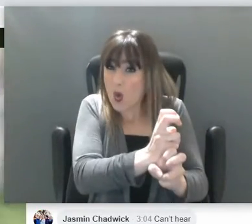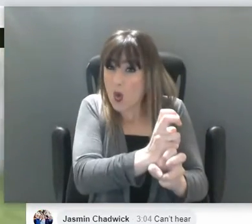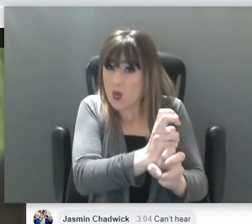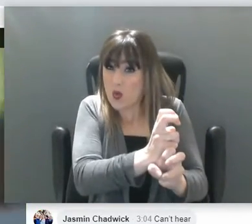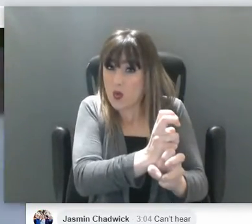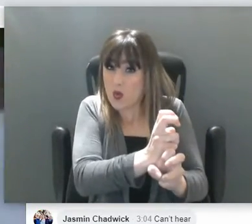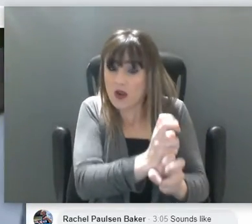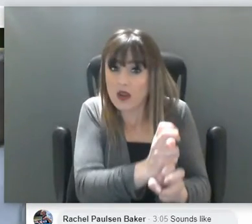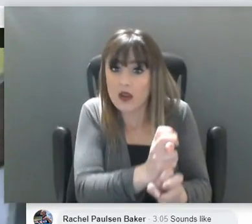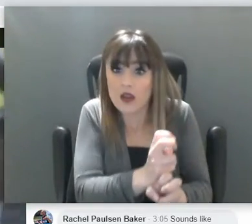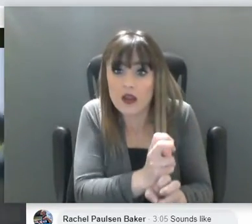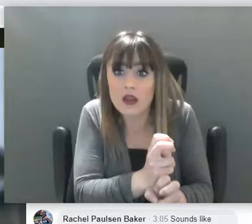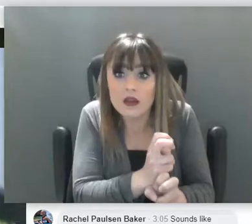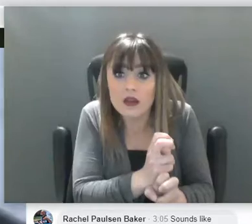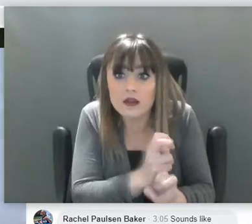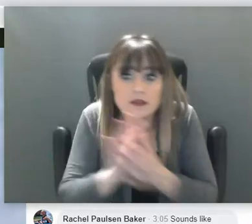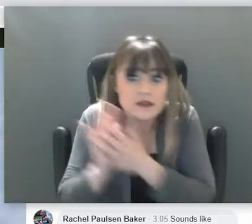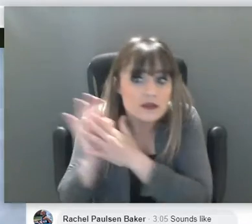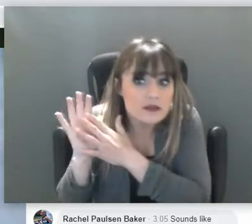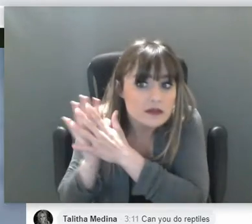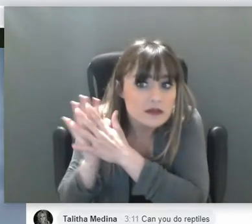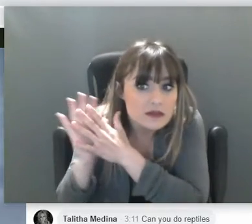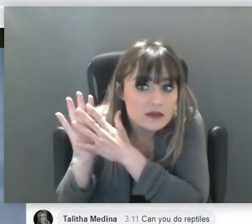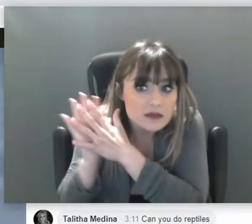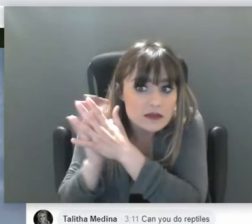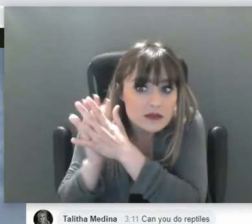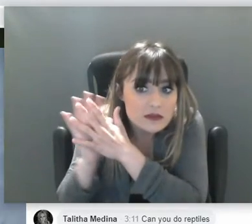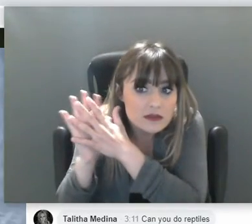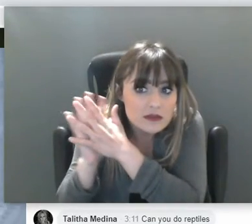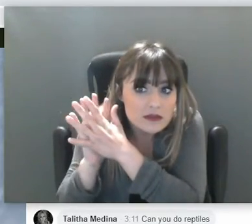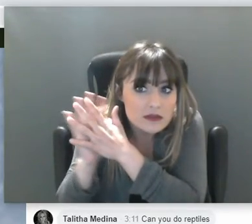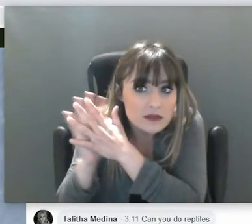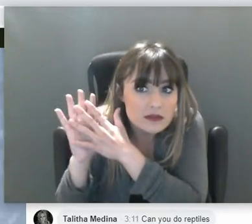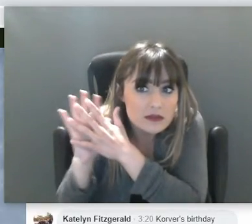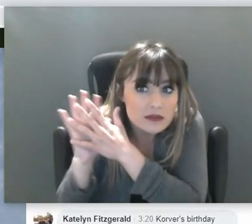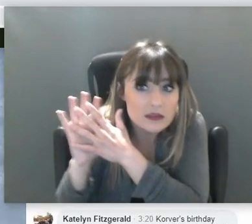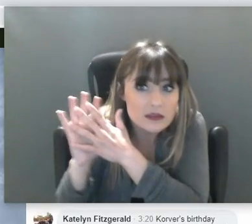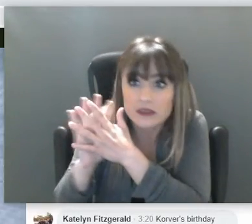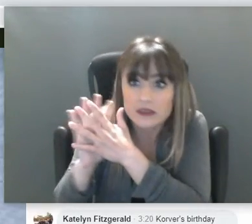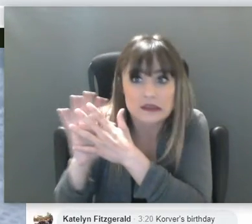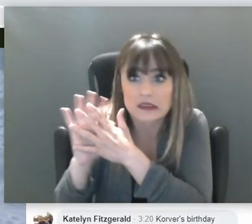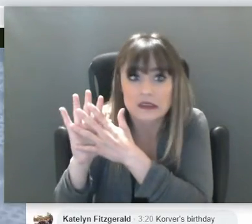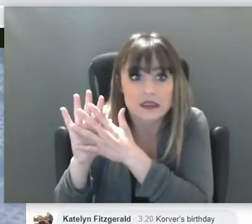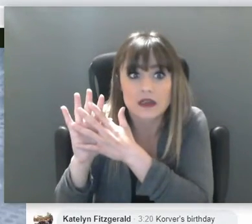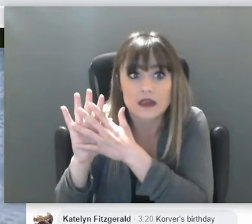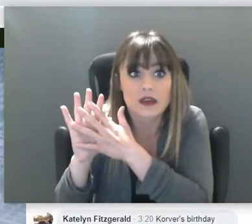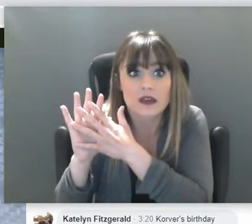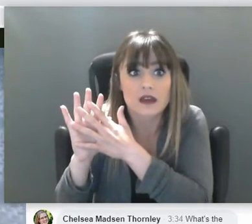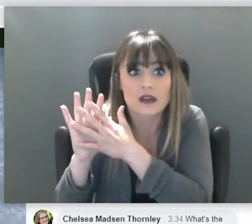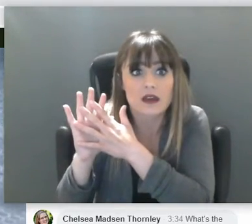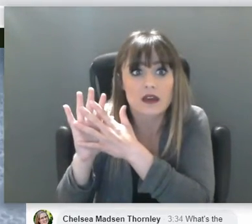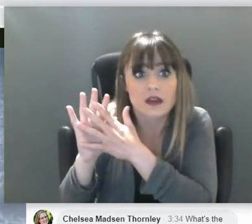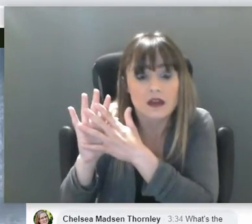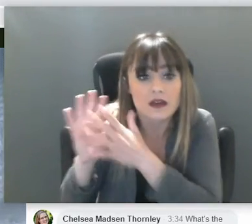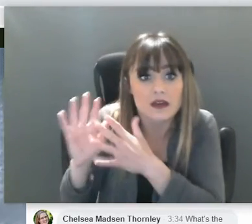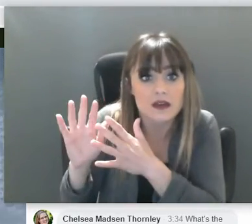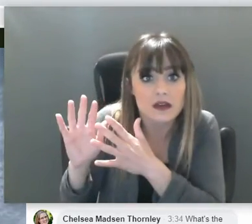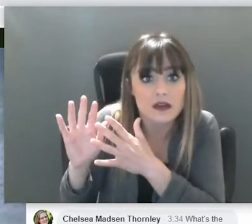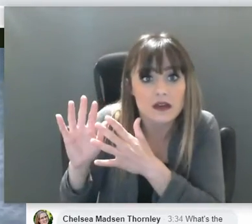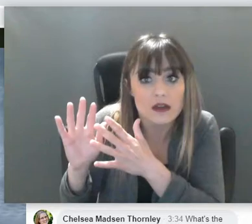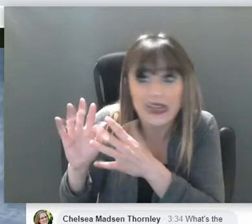nine-banded armadillo is related. You can find those here in the United States. A man in Texas actually shot a nine-banded armadillo.